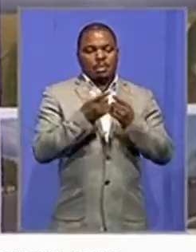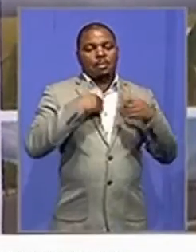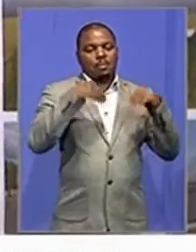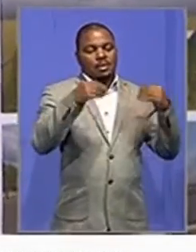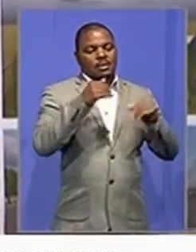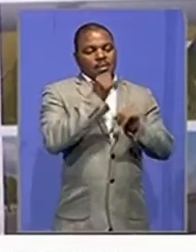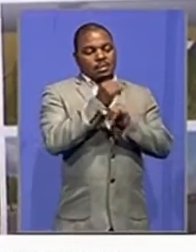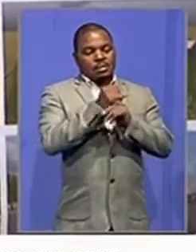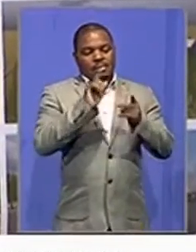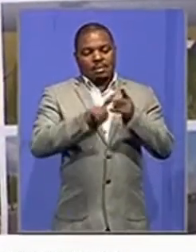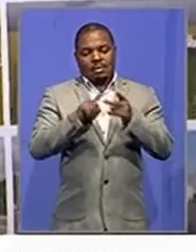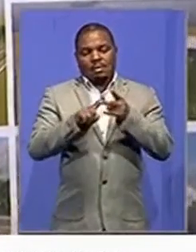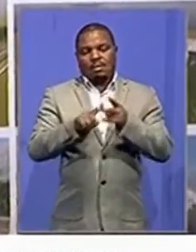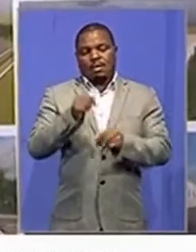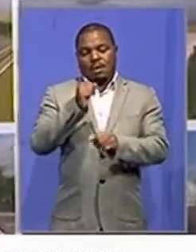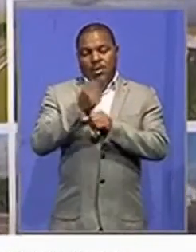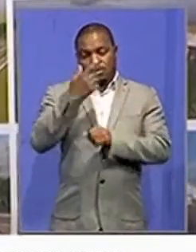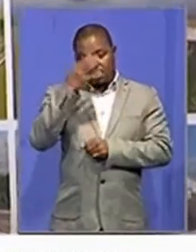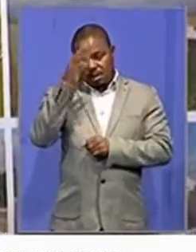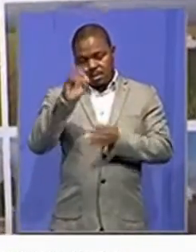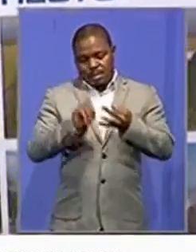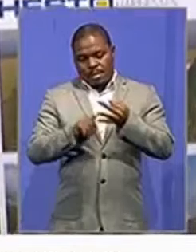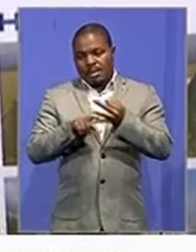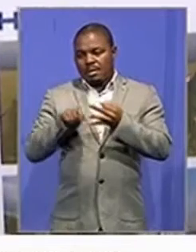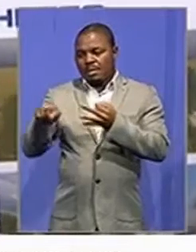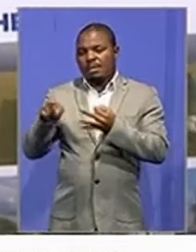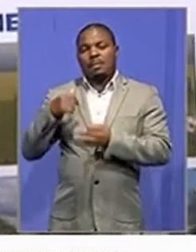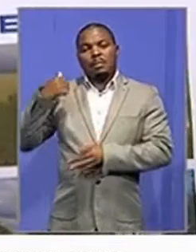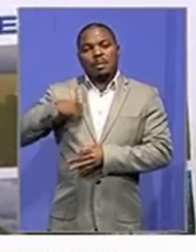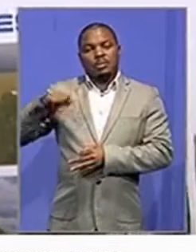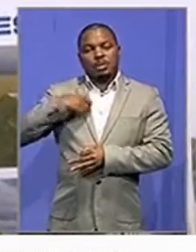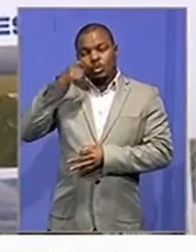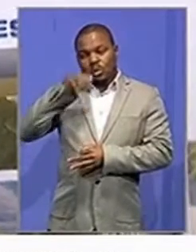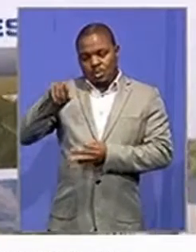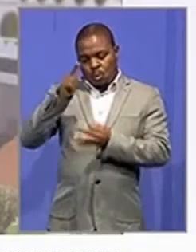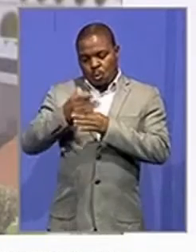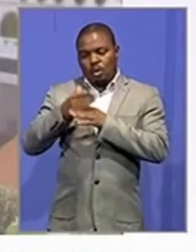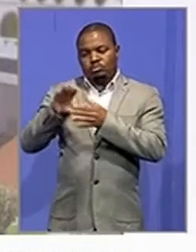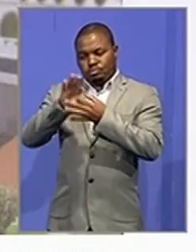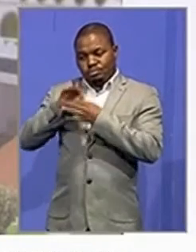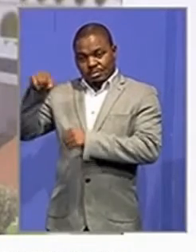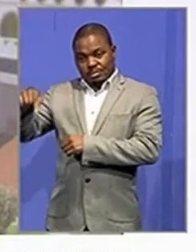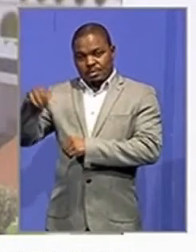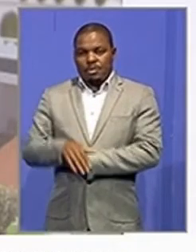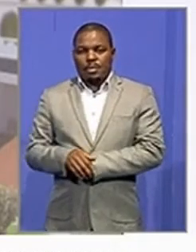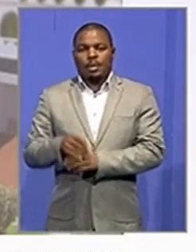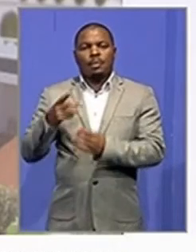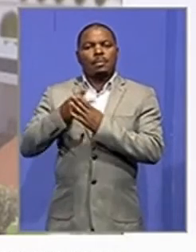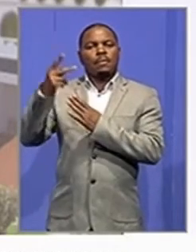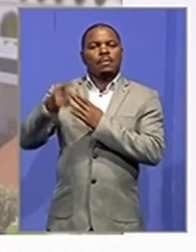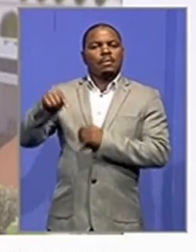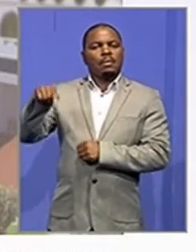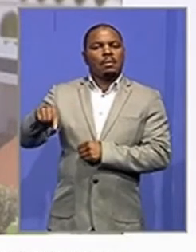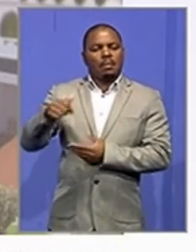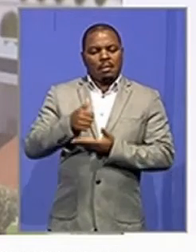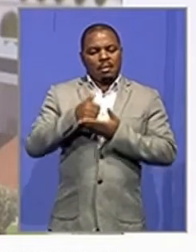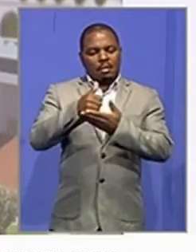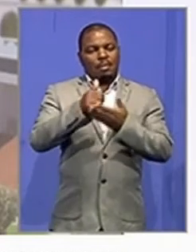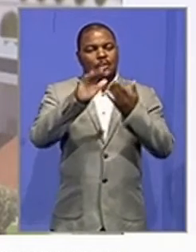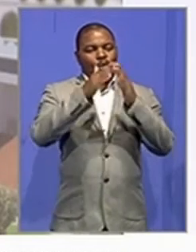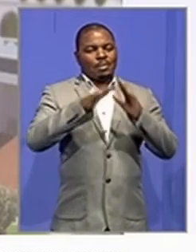indasteri. Puso ya Gauteng e ka sitana le lekgotla la masepala wa Tshwane. Projeke ena e tla kgona ho thela baahi